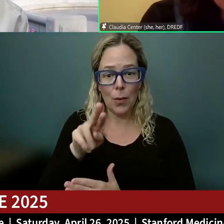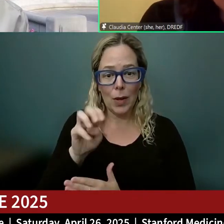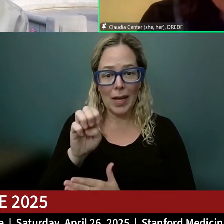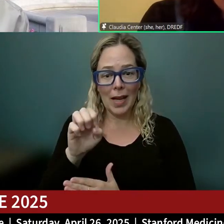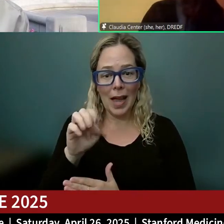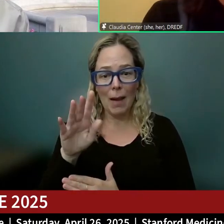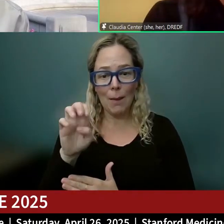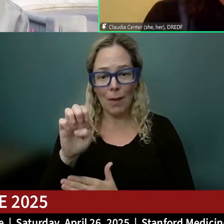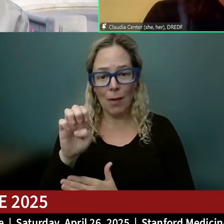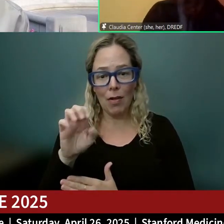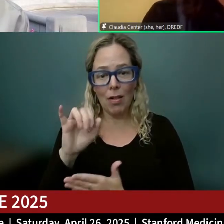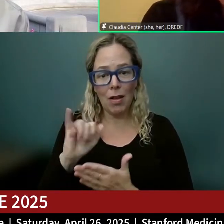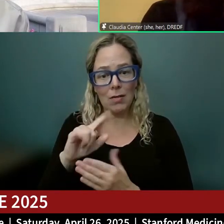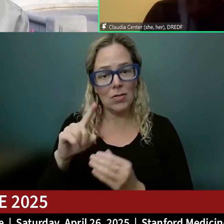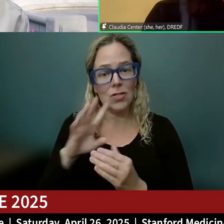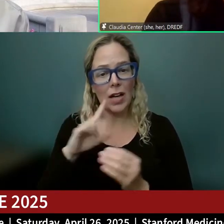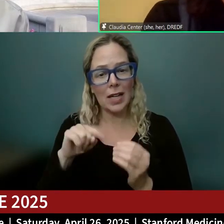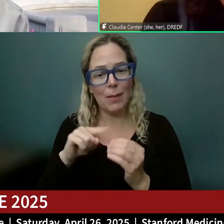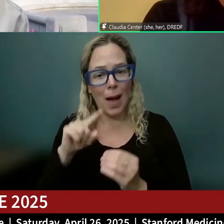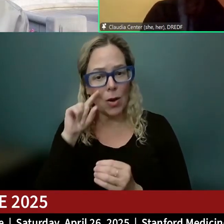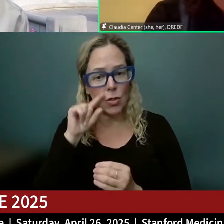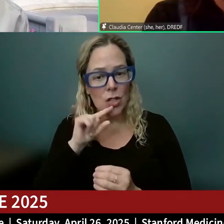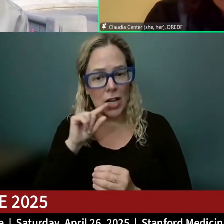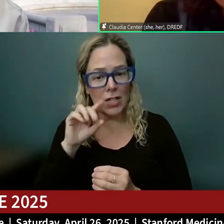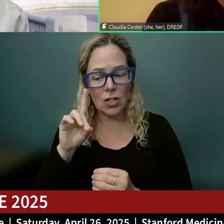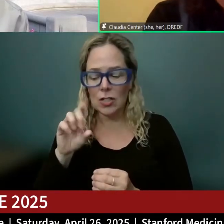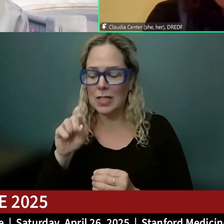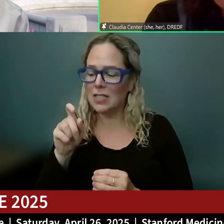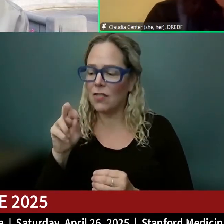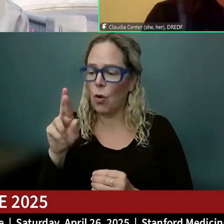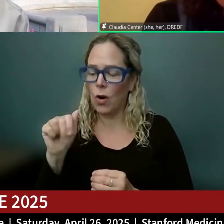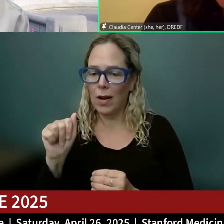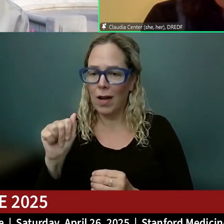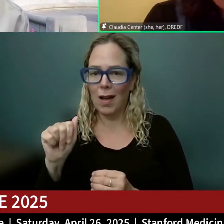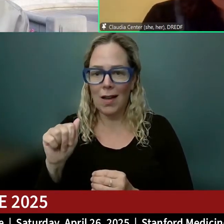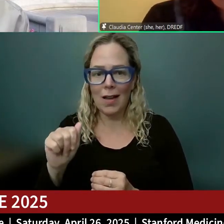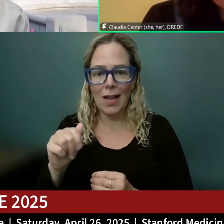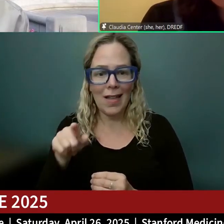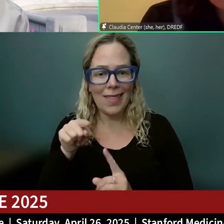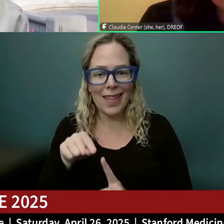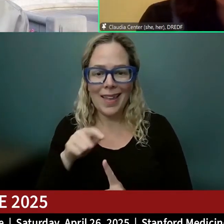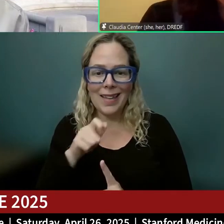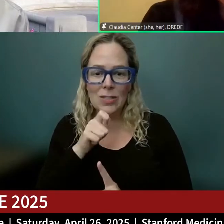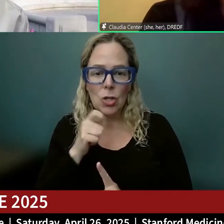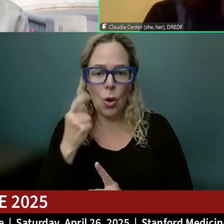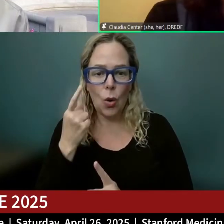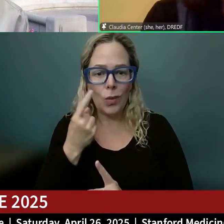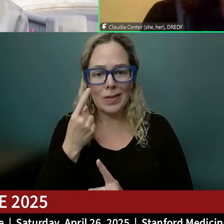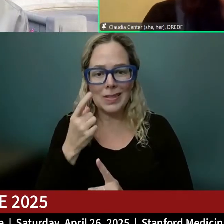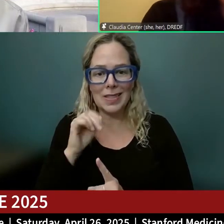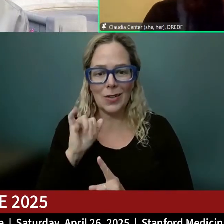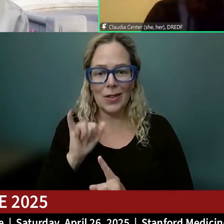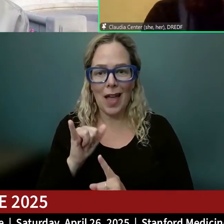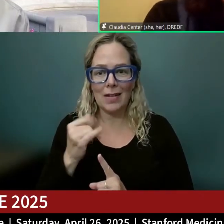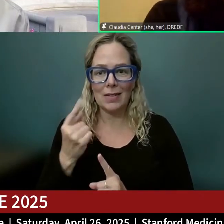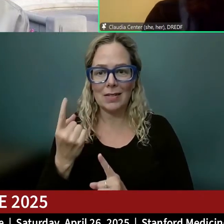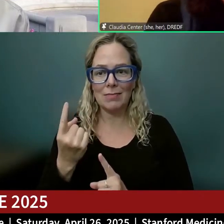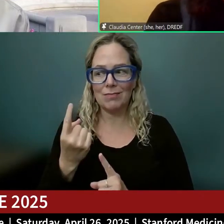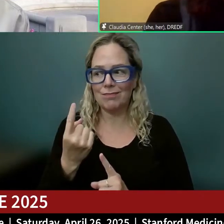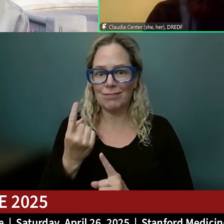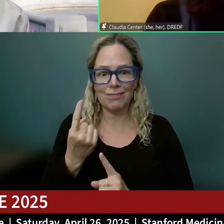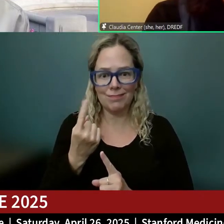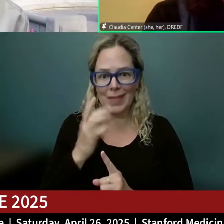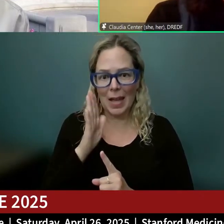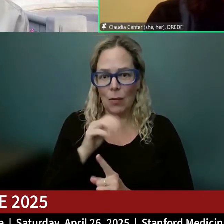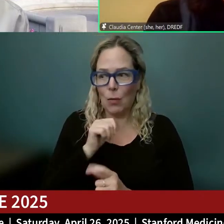that they do not consider that to be, a law, something that they're going to follow.